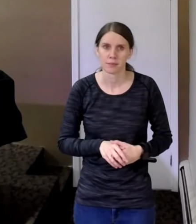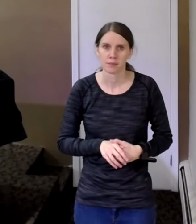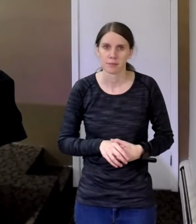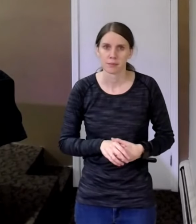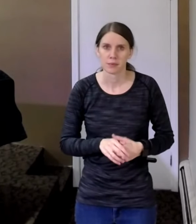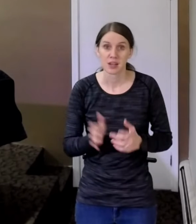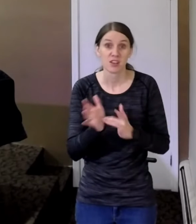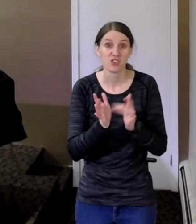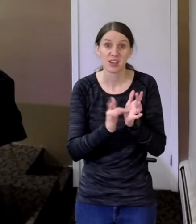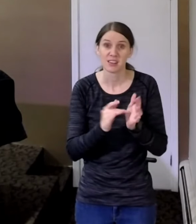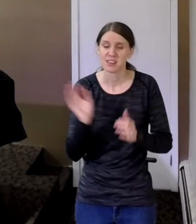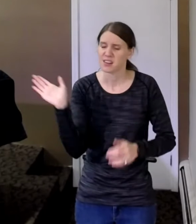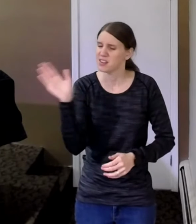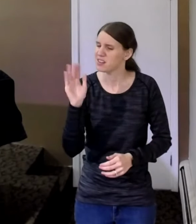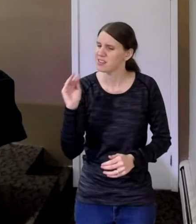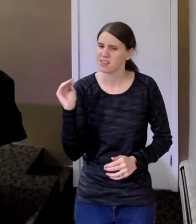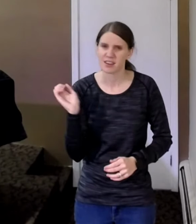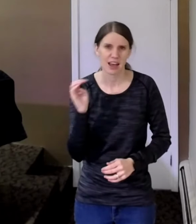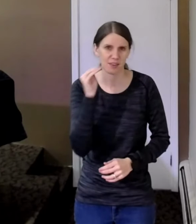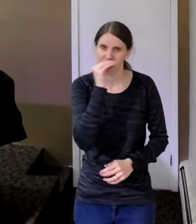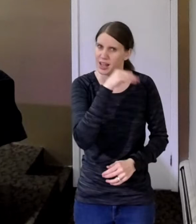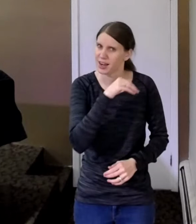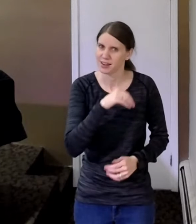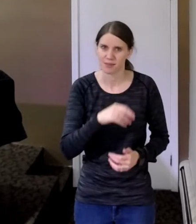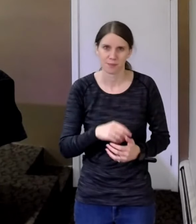Jesus never lied.